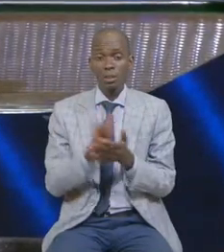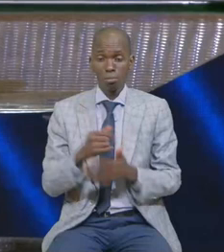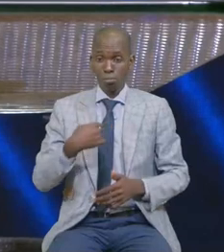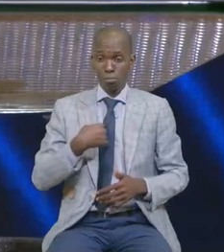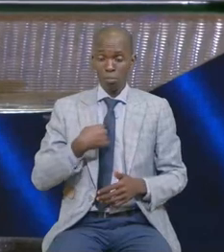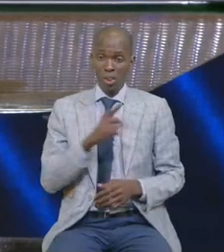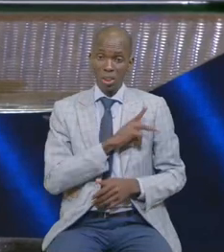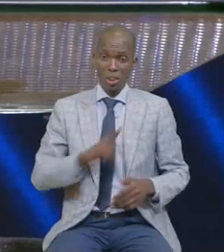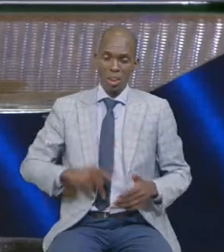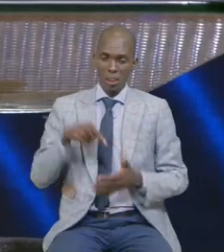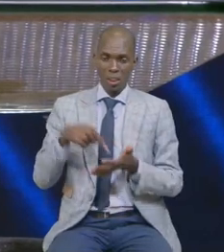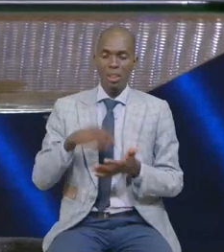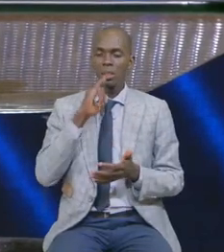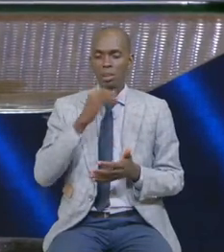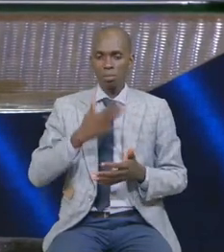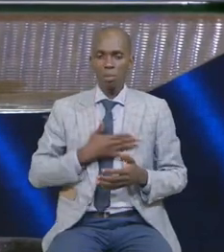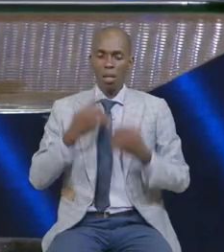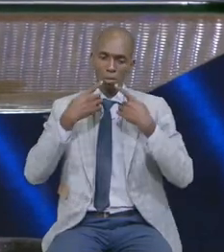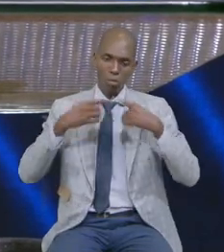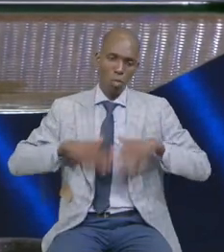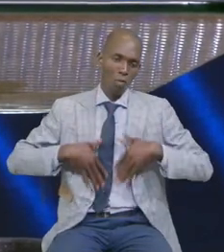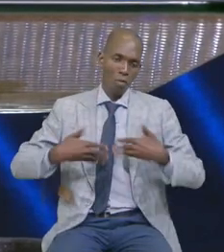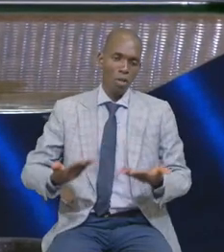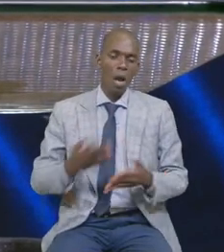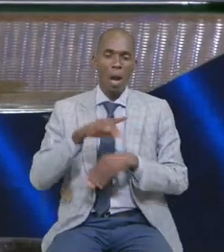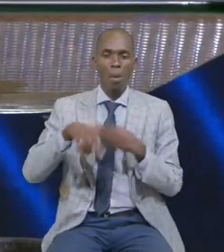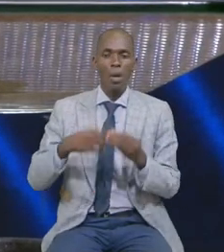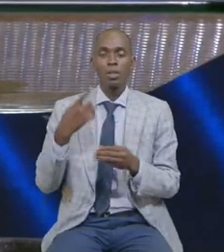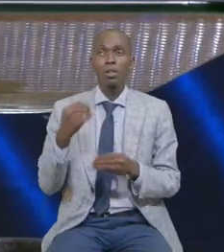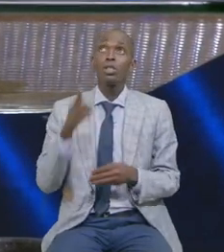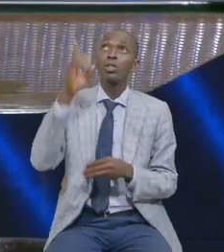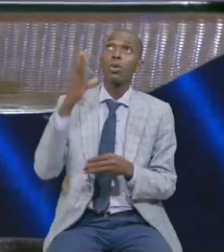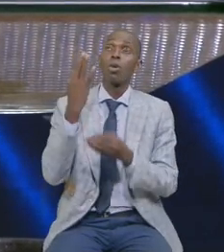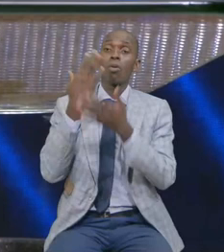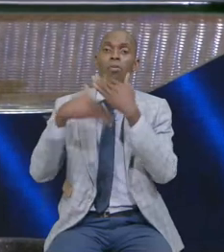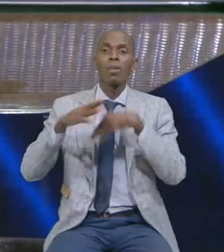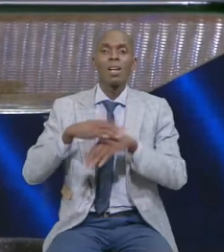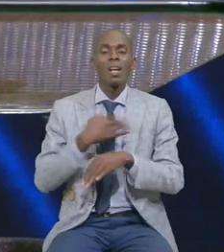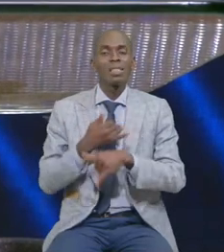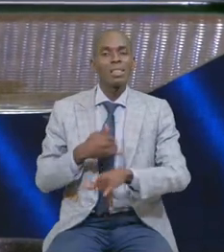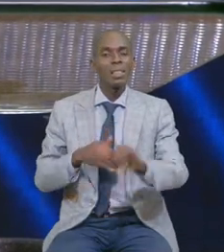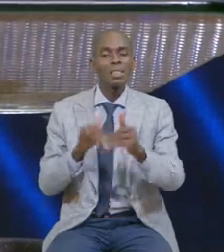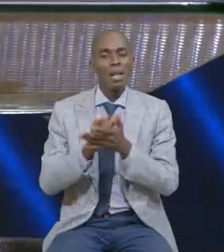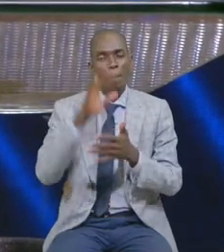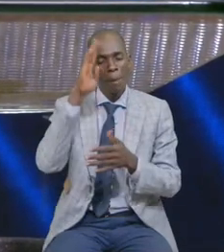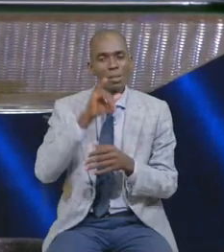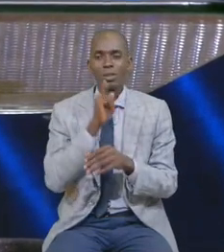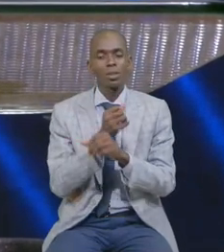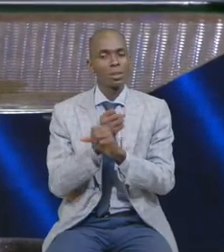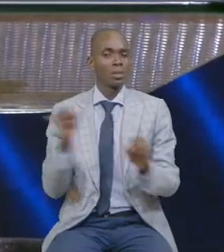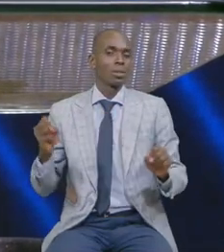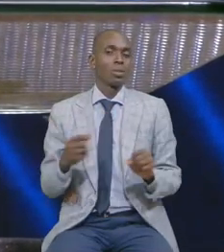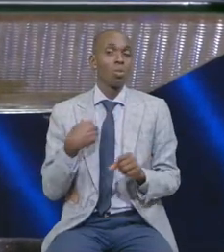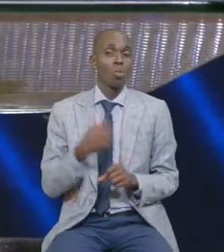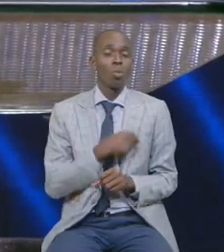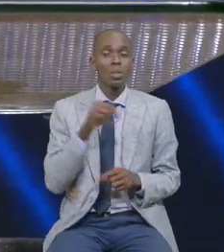about the God of heaven and yet the man was not converted I will need to be very